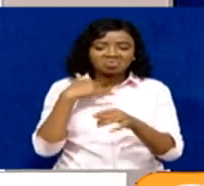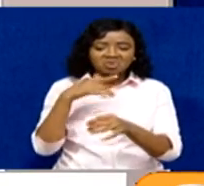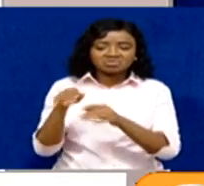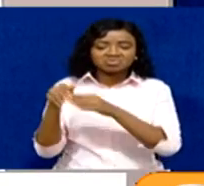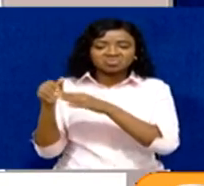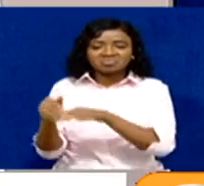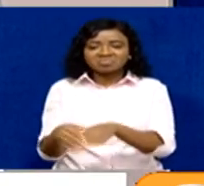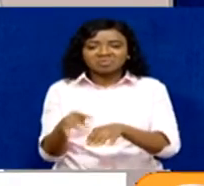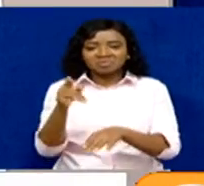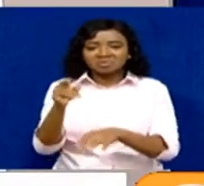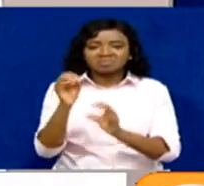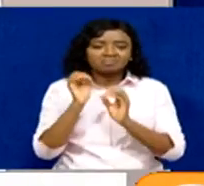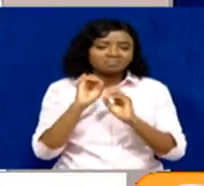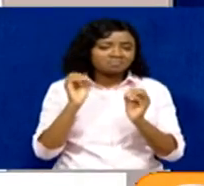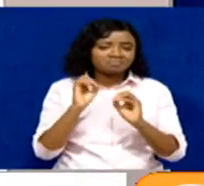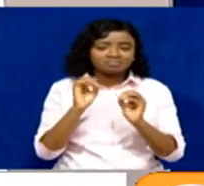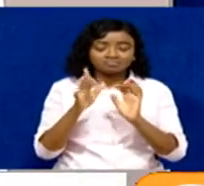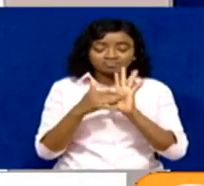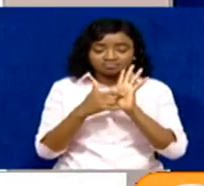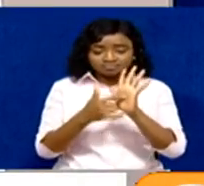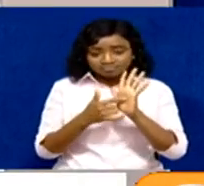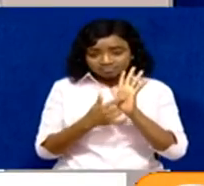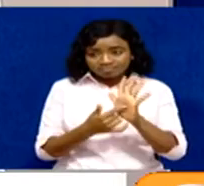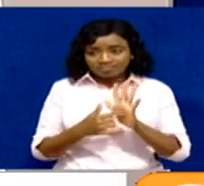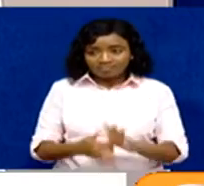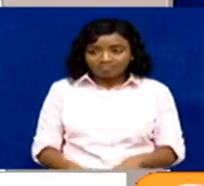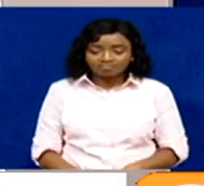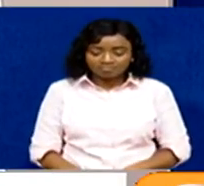and so on and so forth. For example,